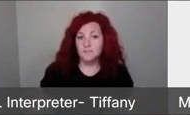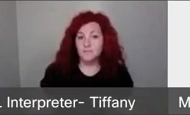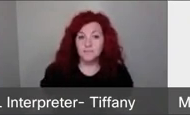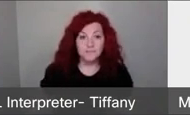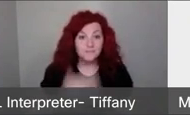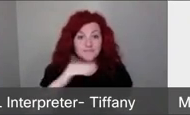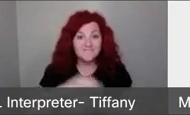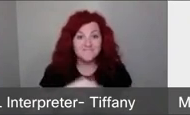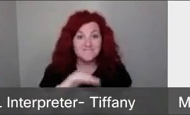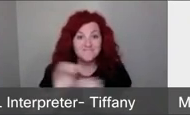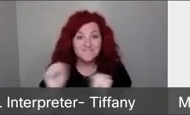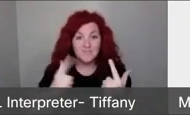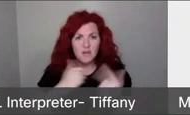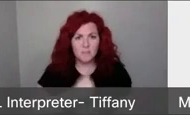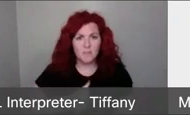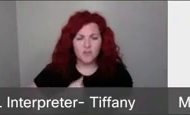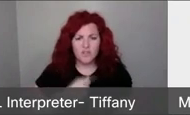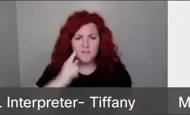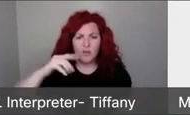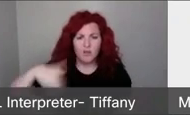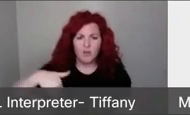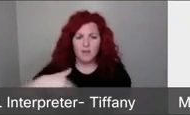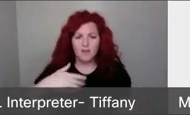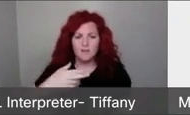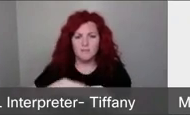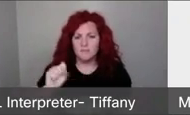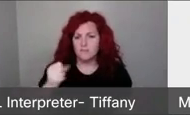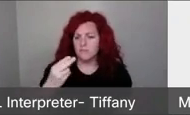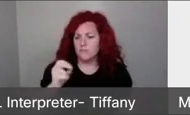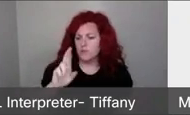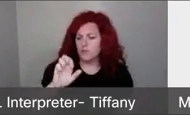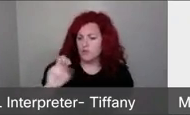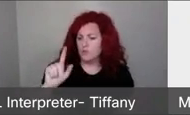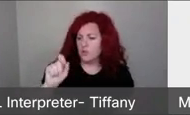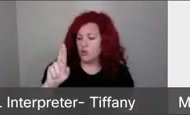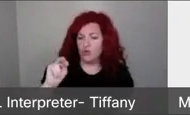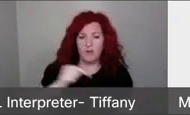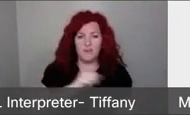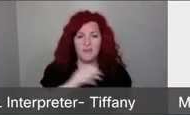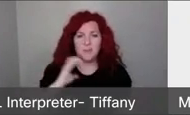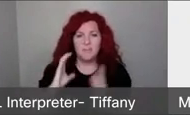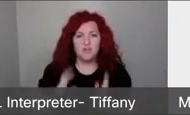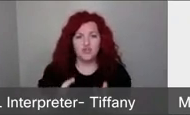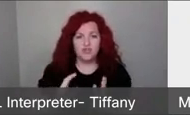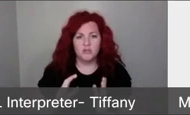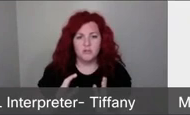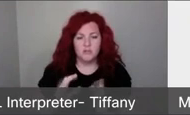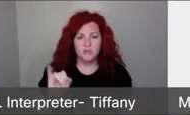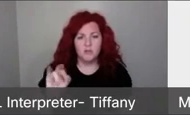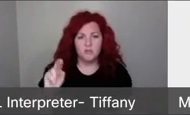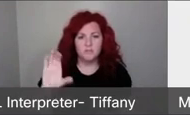Good evening, everybody. I apologize for being late. My name is Shireen Lerner. I am one of the commissioners on